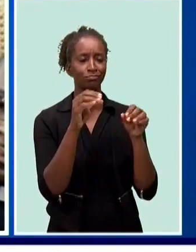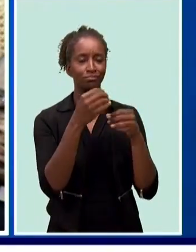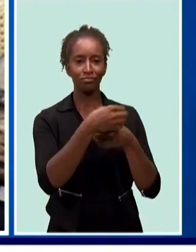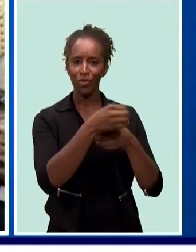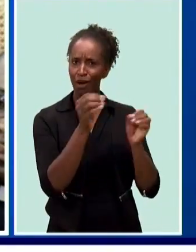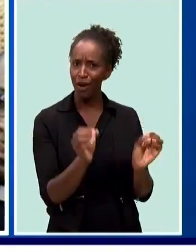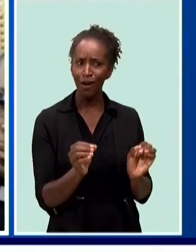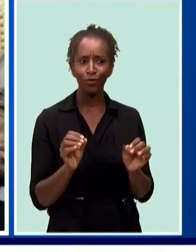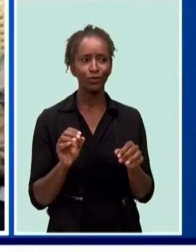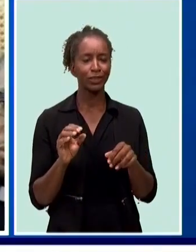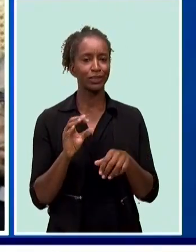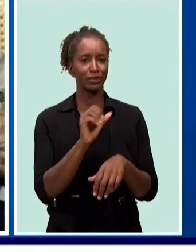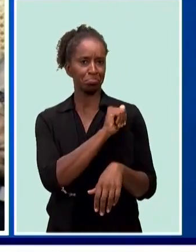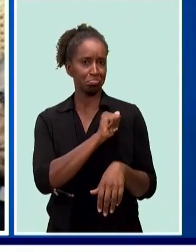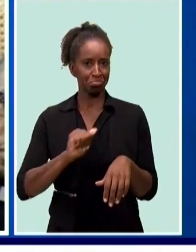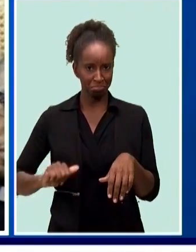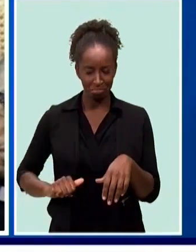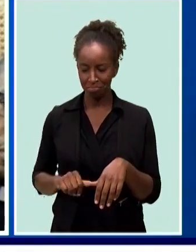ministries,